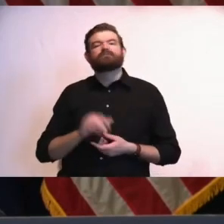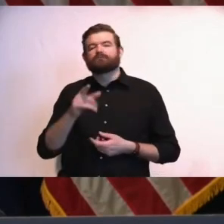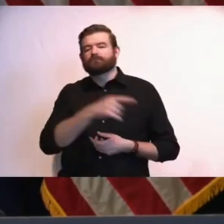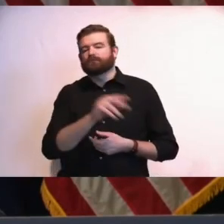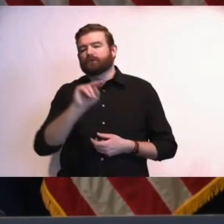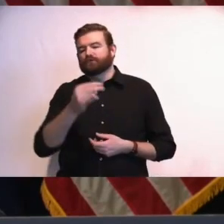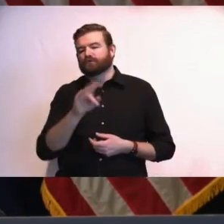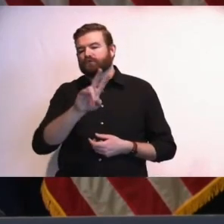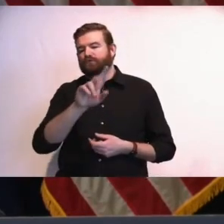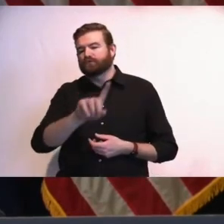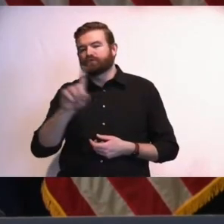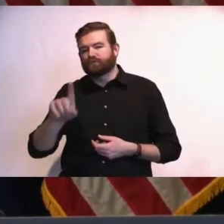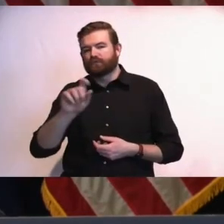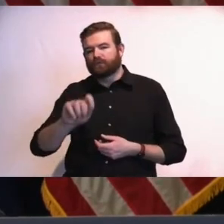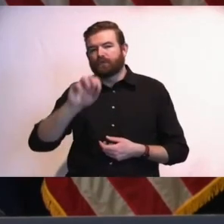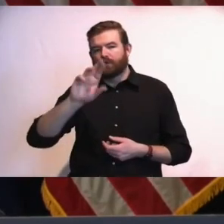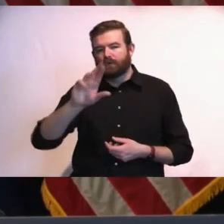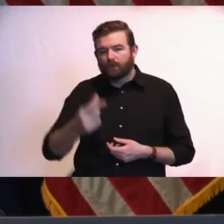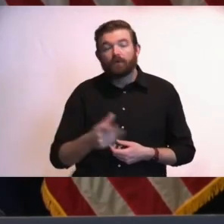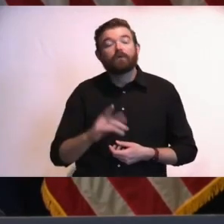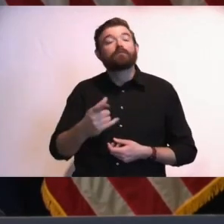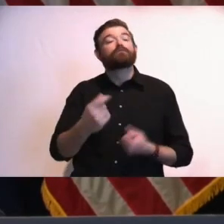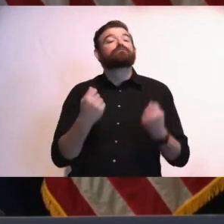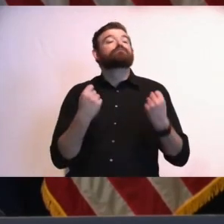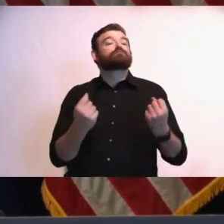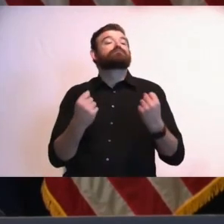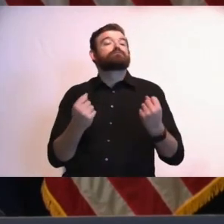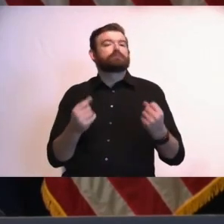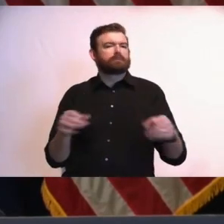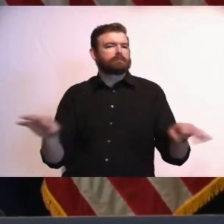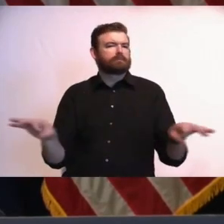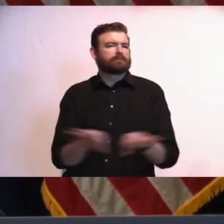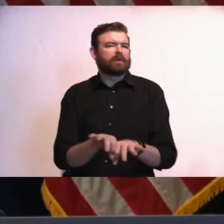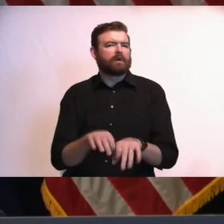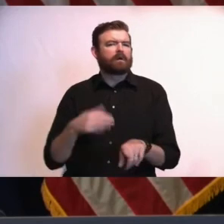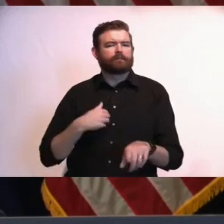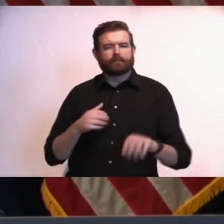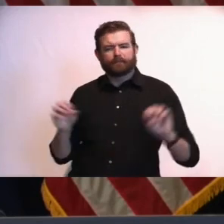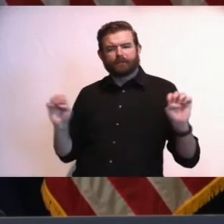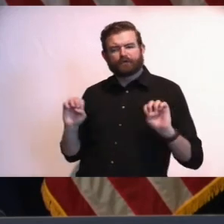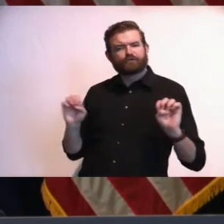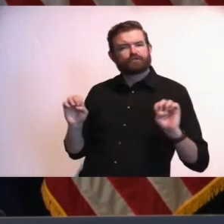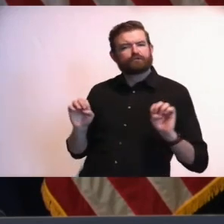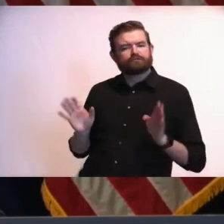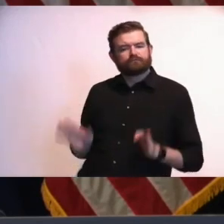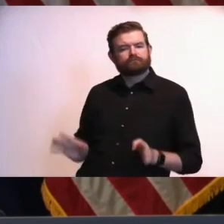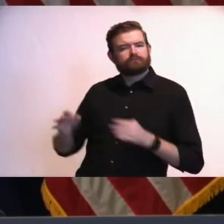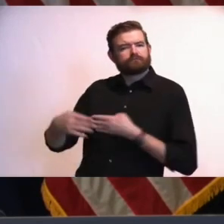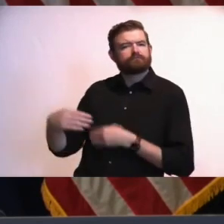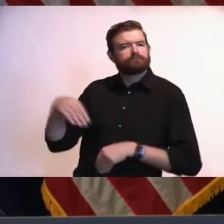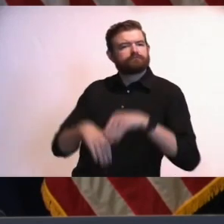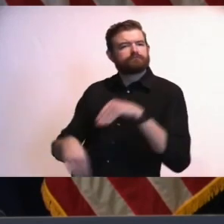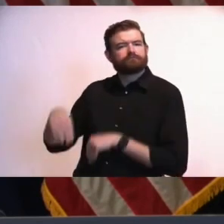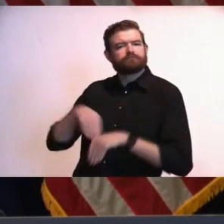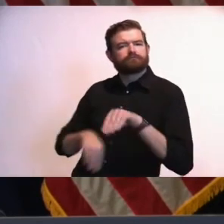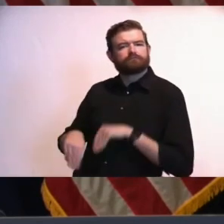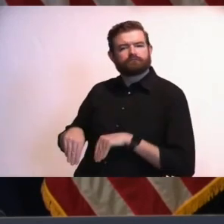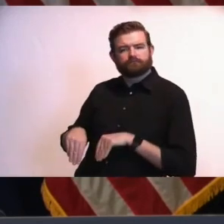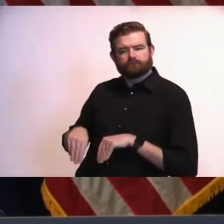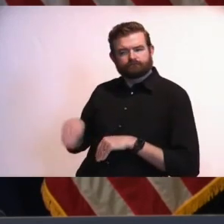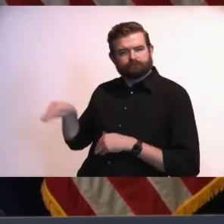kit in your vehicle, not only when it's icy and snowy, but also when it's going to be in the teens.